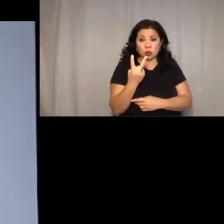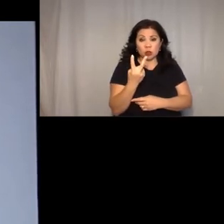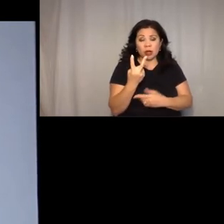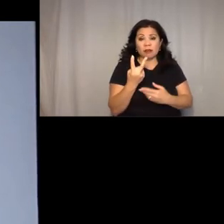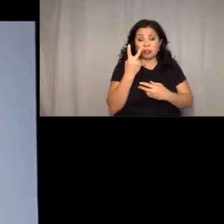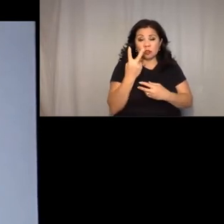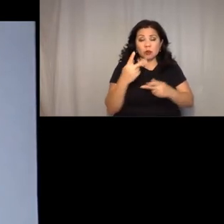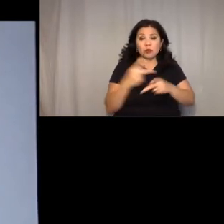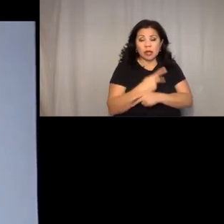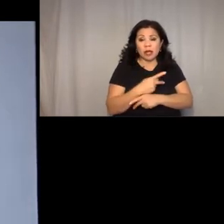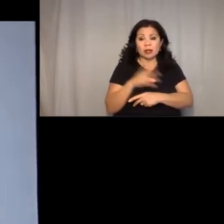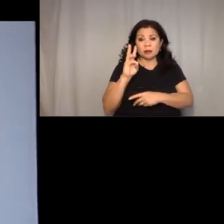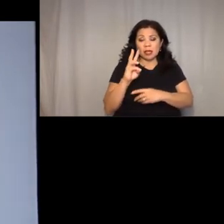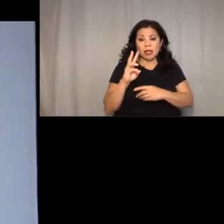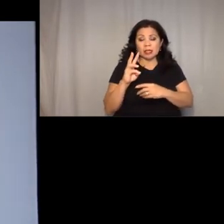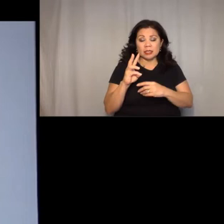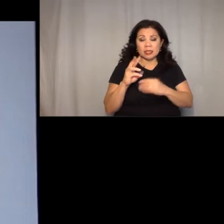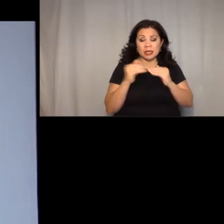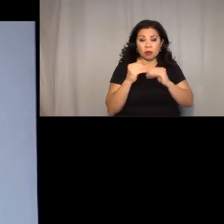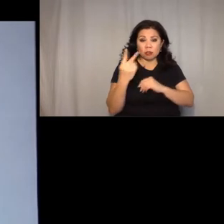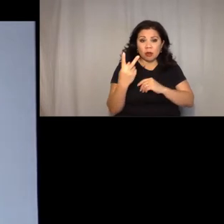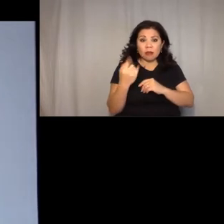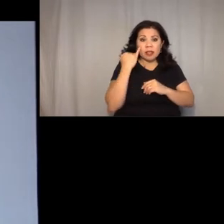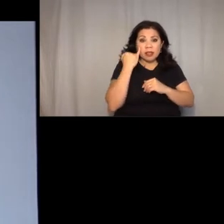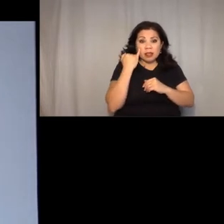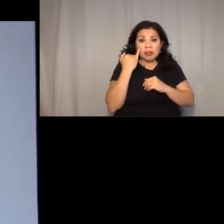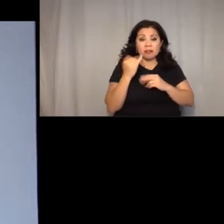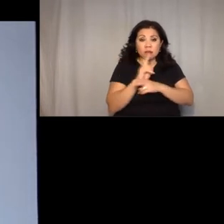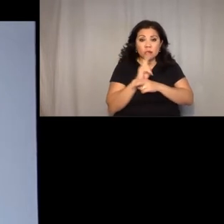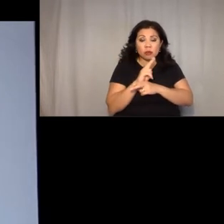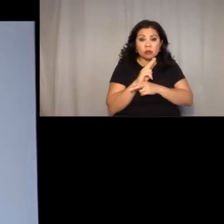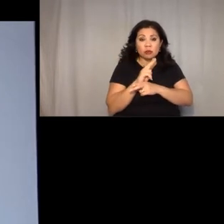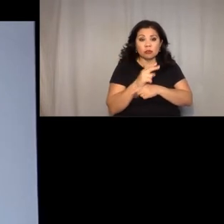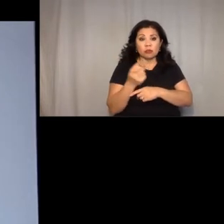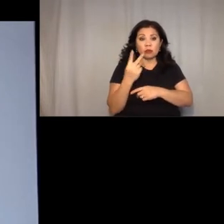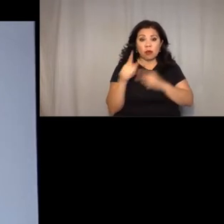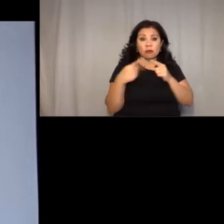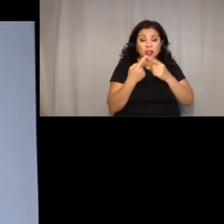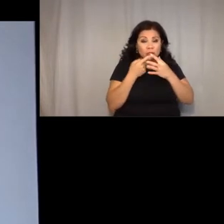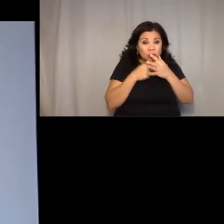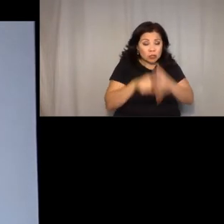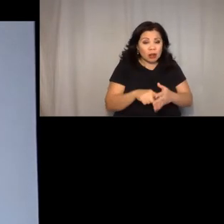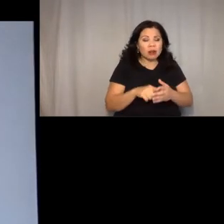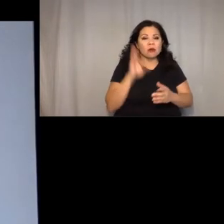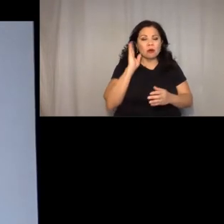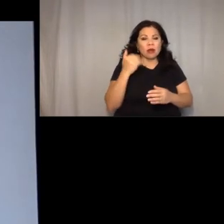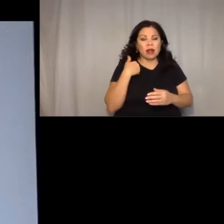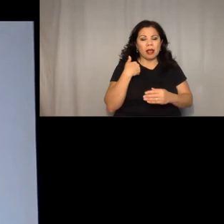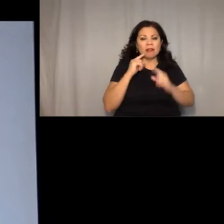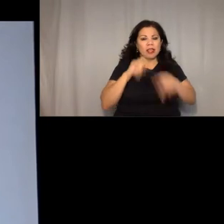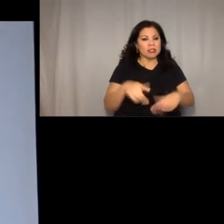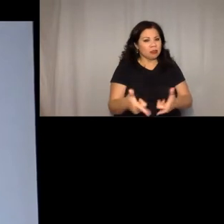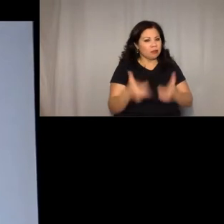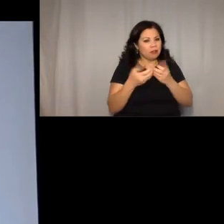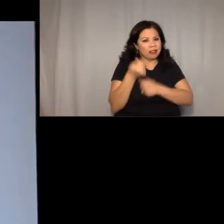12. If you divided by 12 to begin with, you would have gotten straight to your answer. Okay, for here, divided by 4, that's the